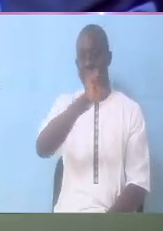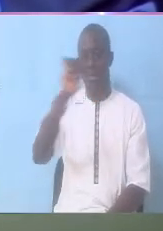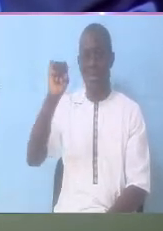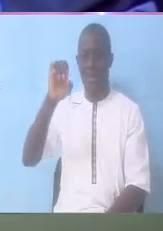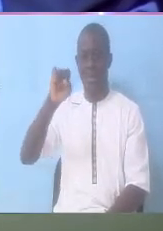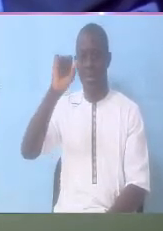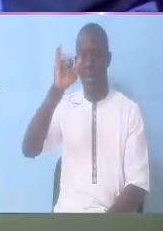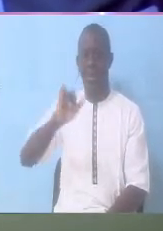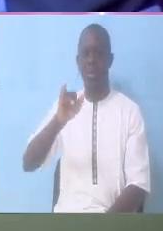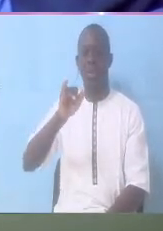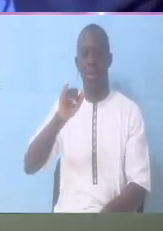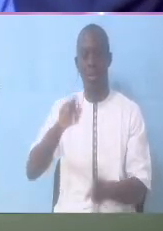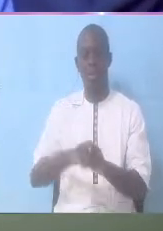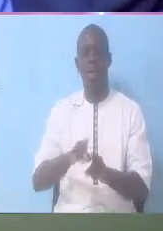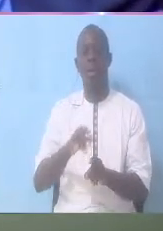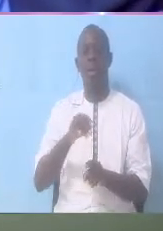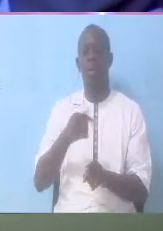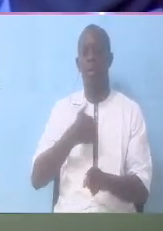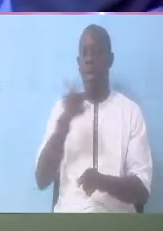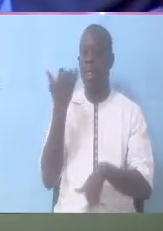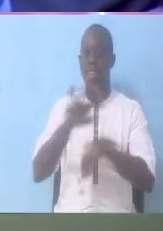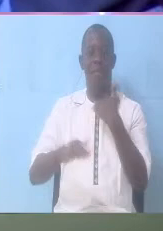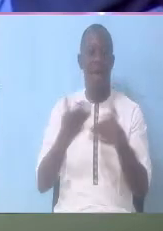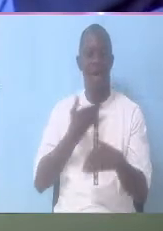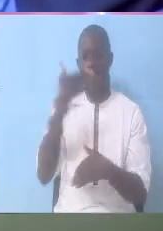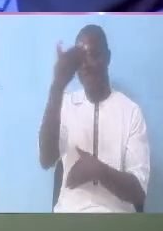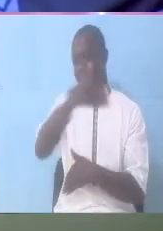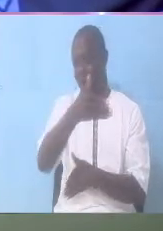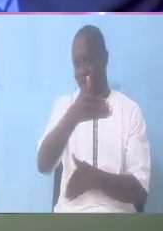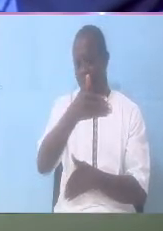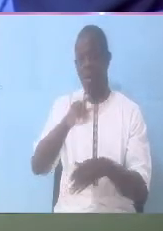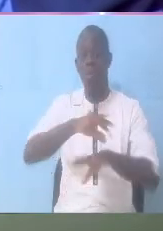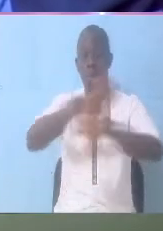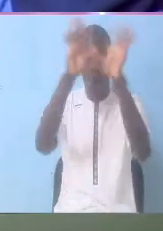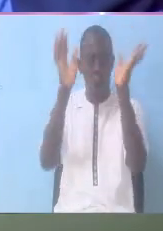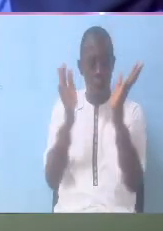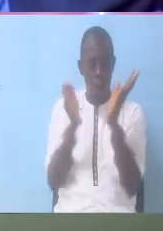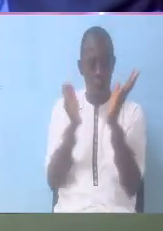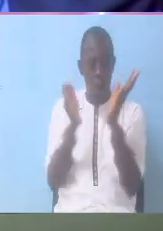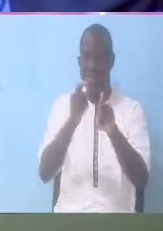never present in all these things. It's a hearsay. Yes.